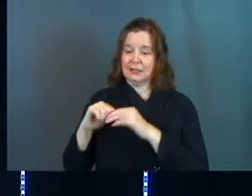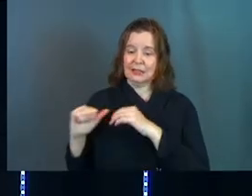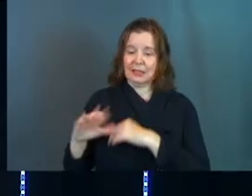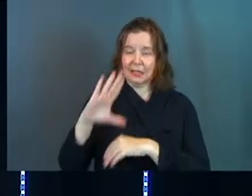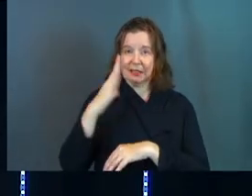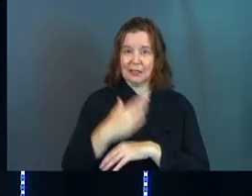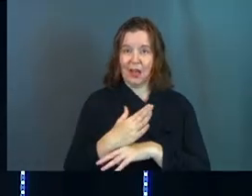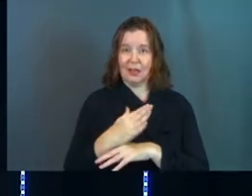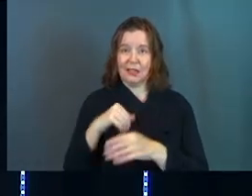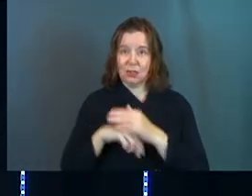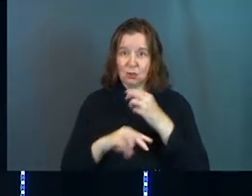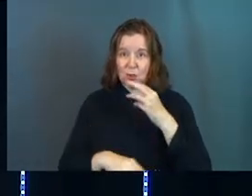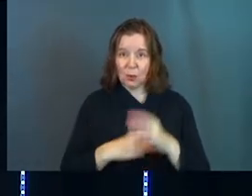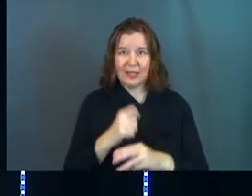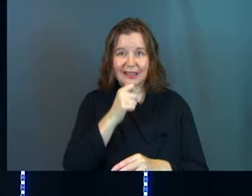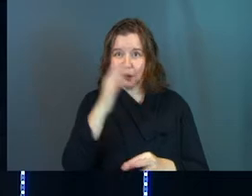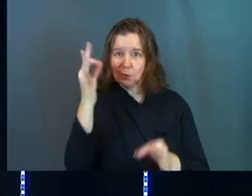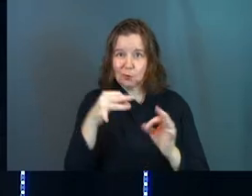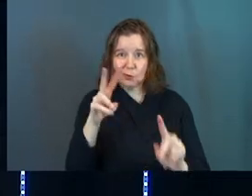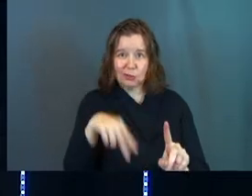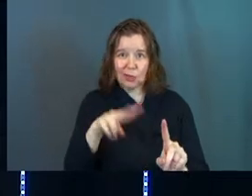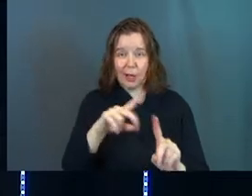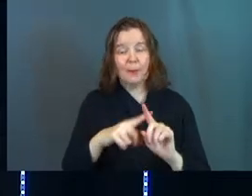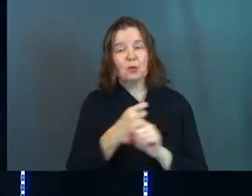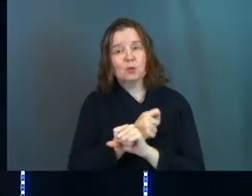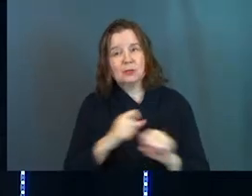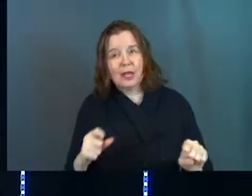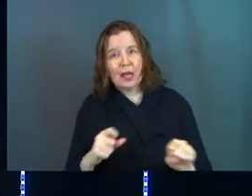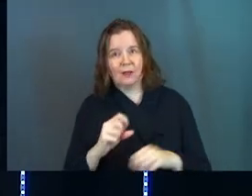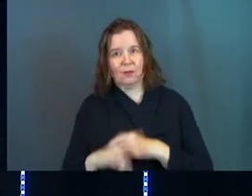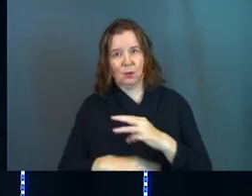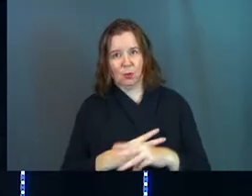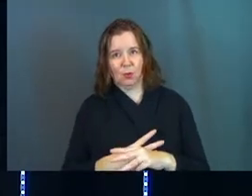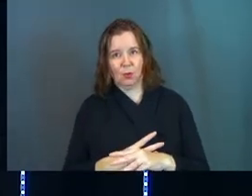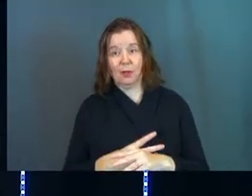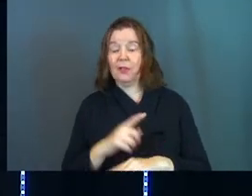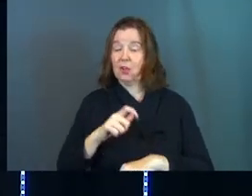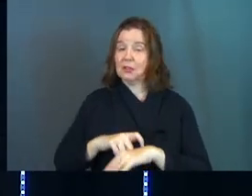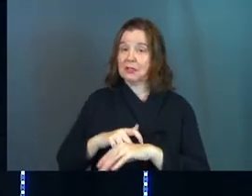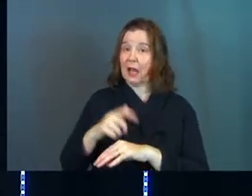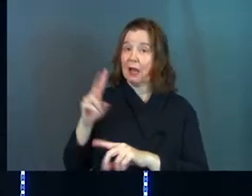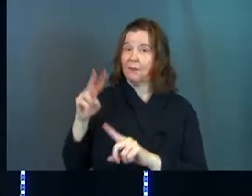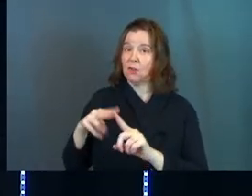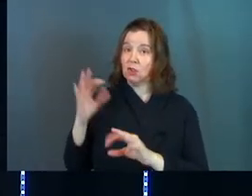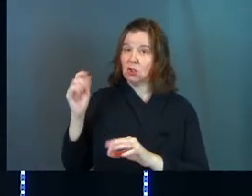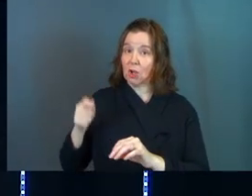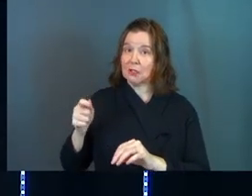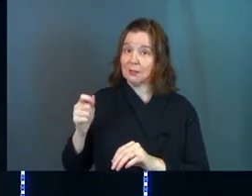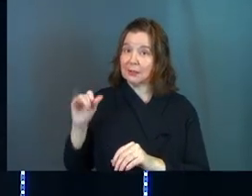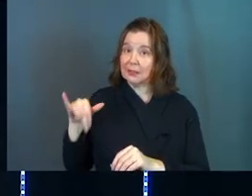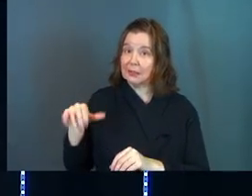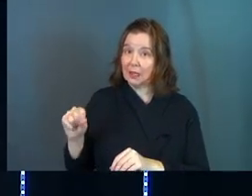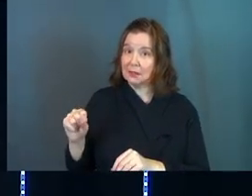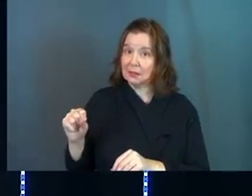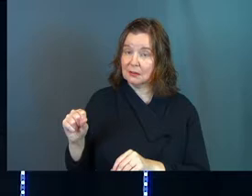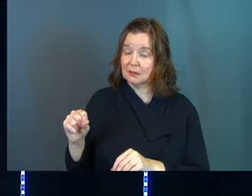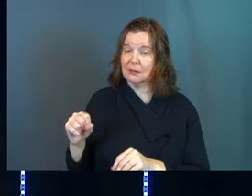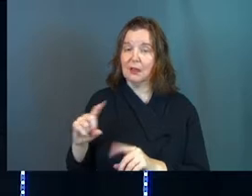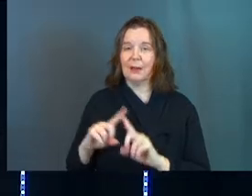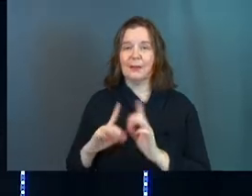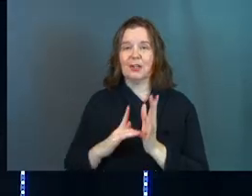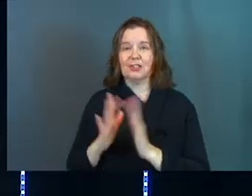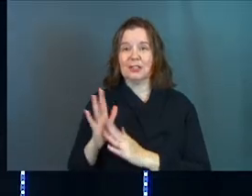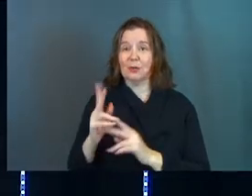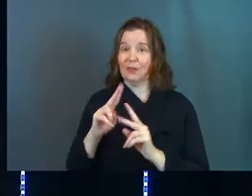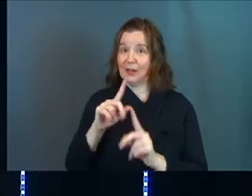not to judge the world, but to save the world through him. There's a time for judgment in eternity. There's a time for judgment.